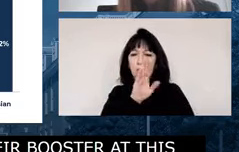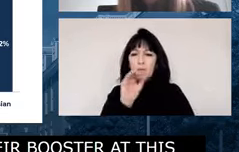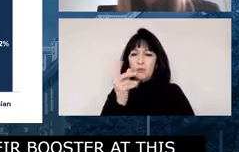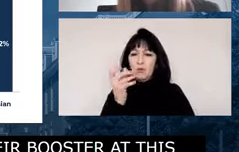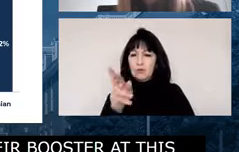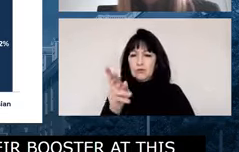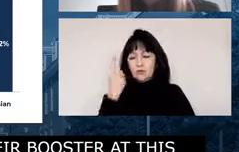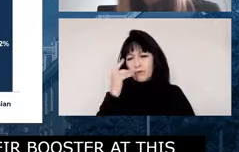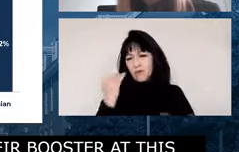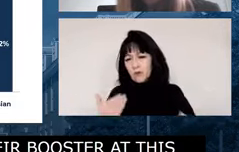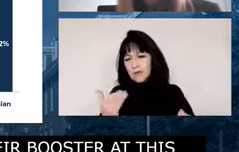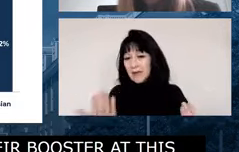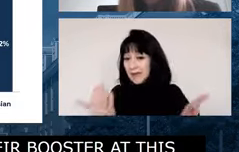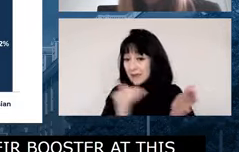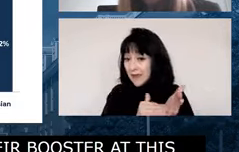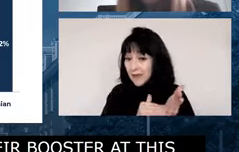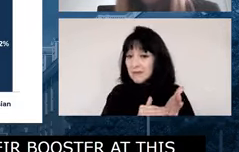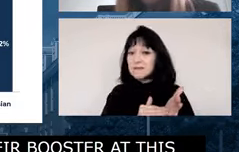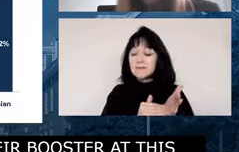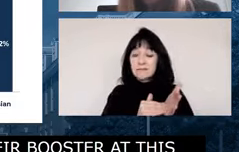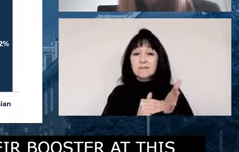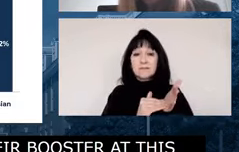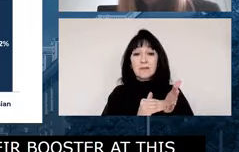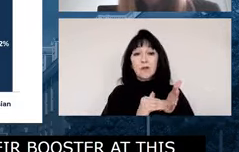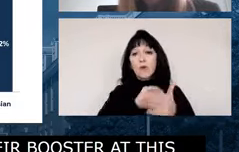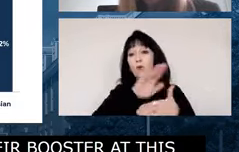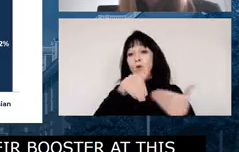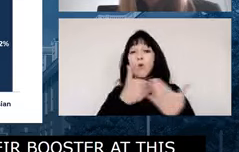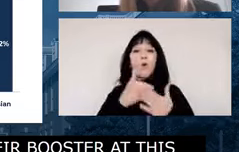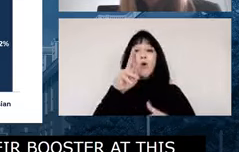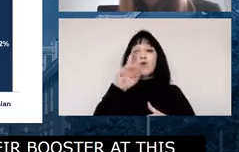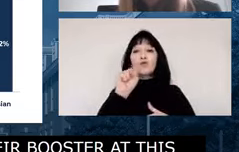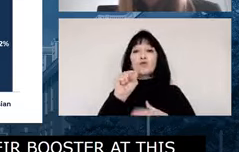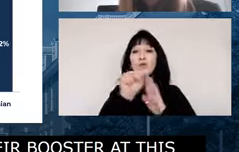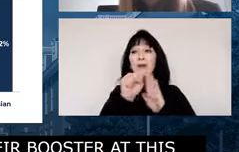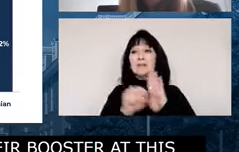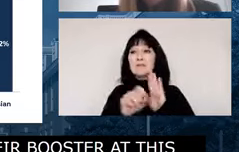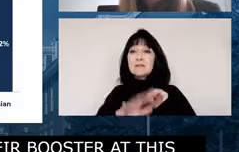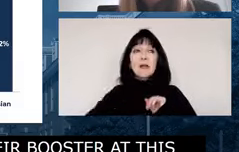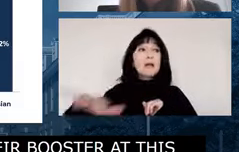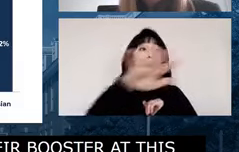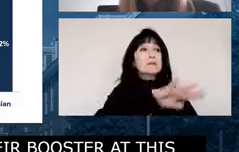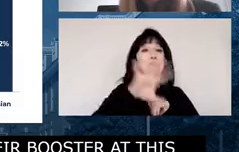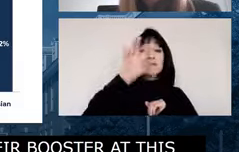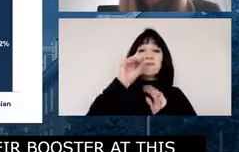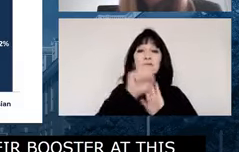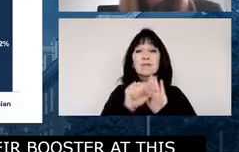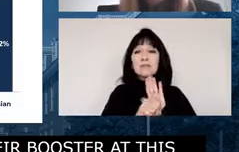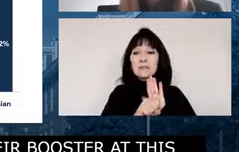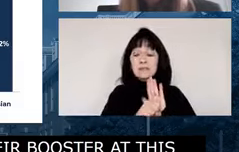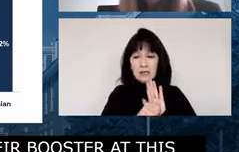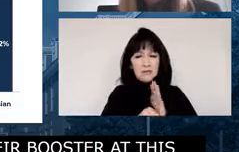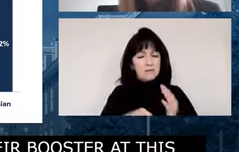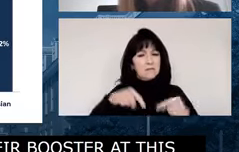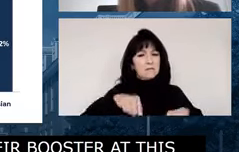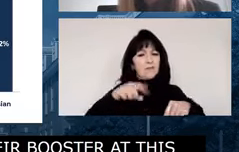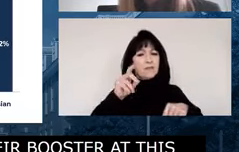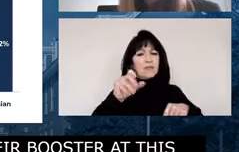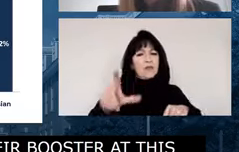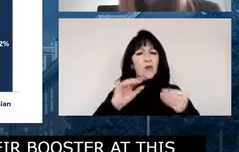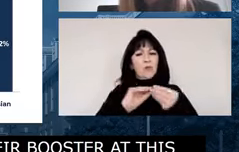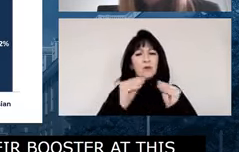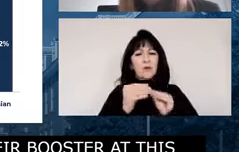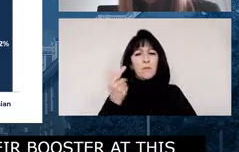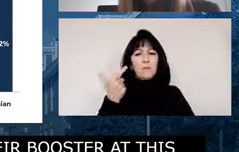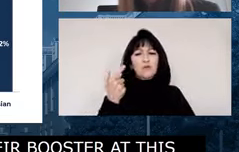again, Delaware's 21st among states for the 12 to 17-year-old vaccination. So while